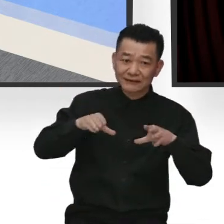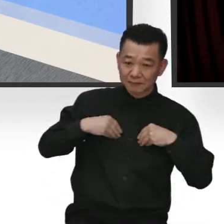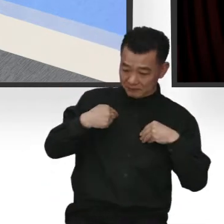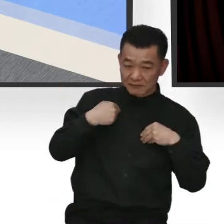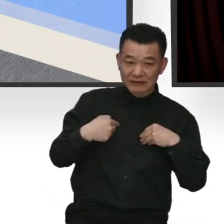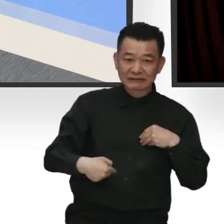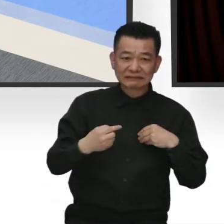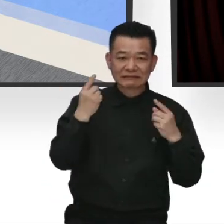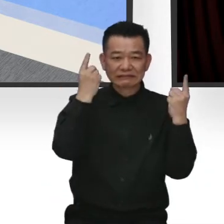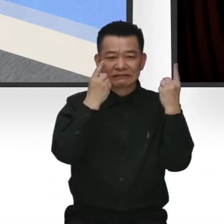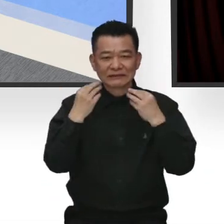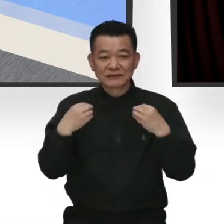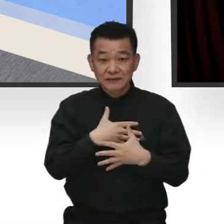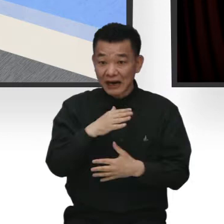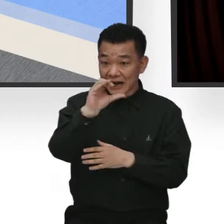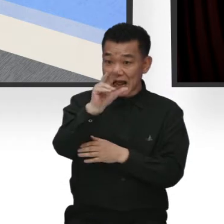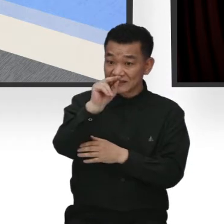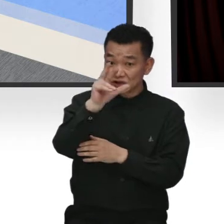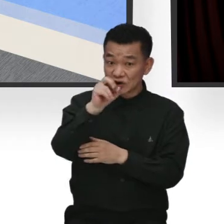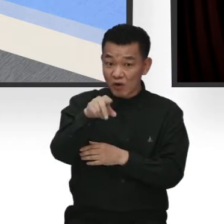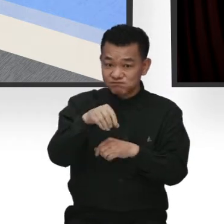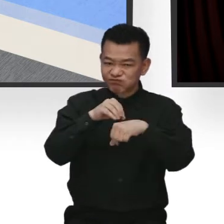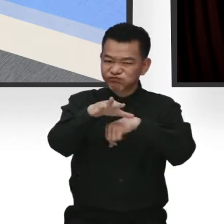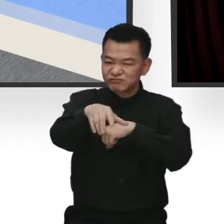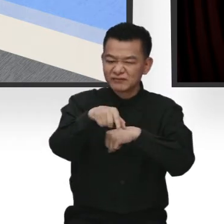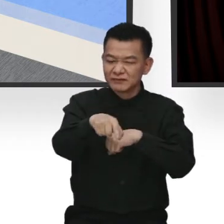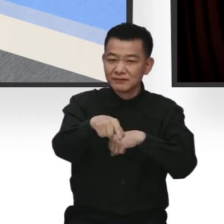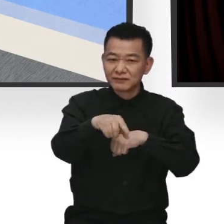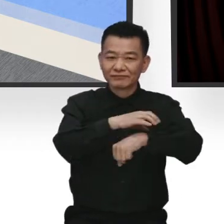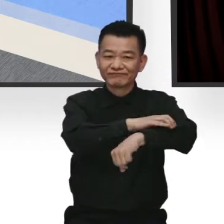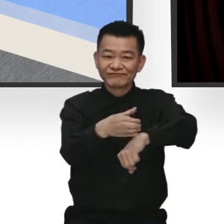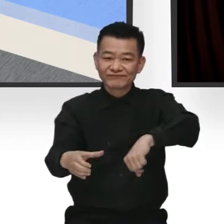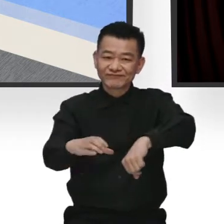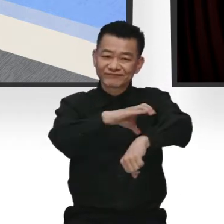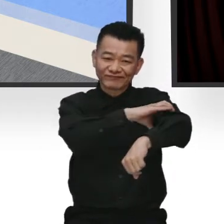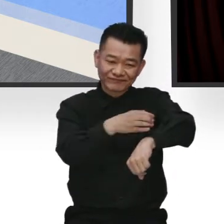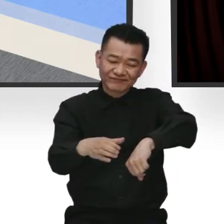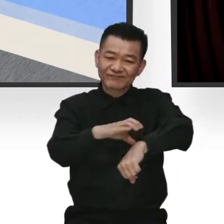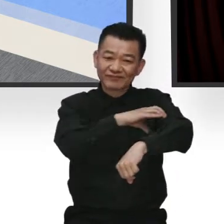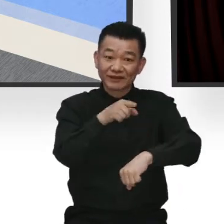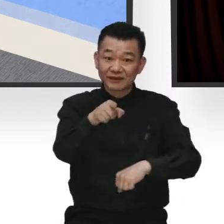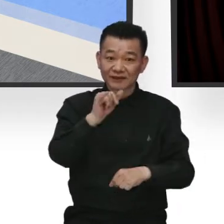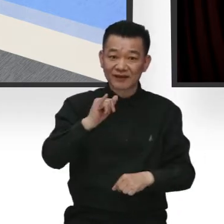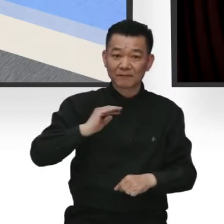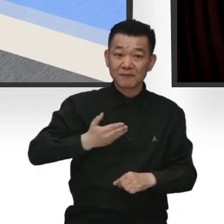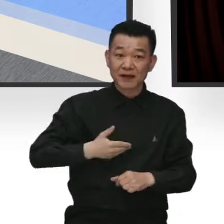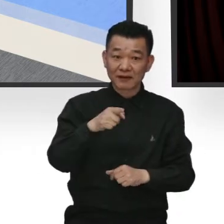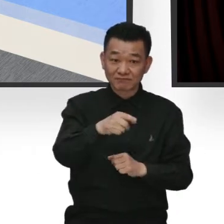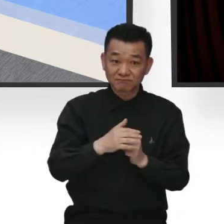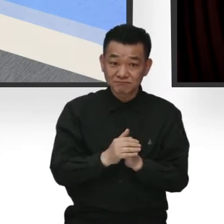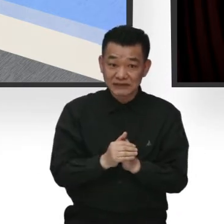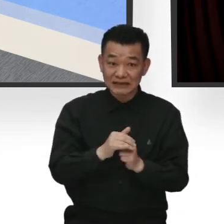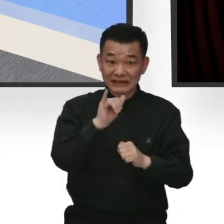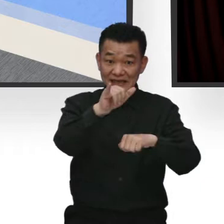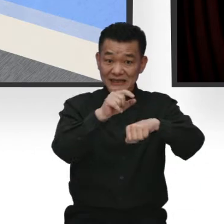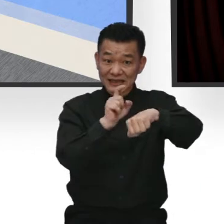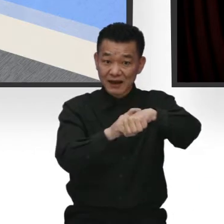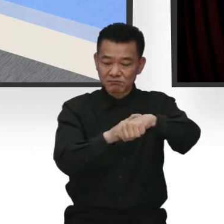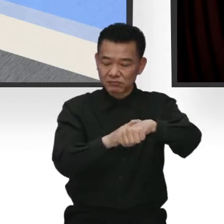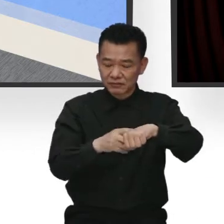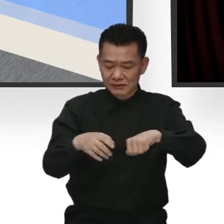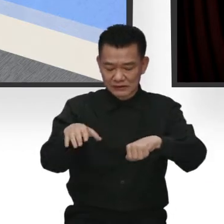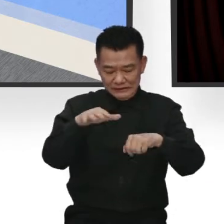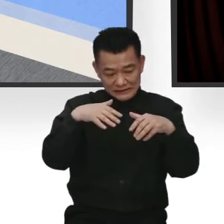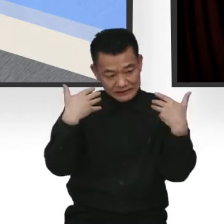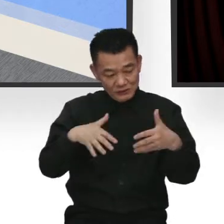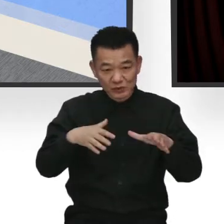place. She had to start using a prosthetic limb due to after effects resulting from a cancer. At the time, she says